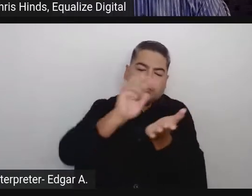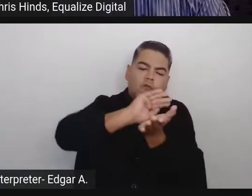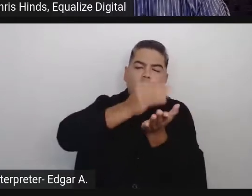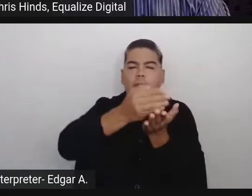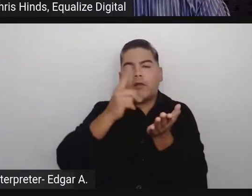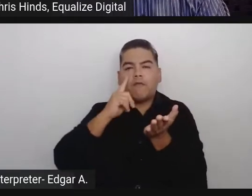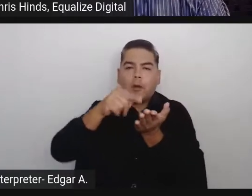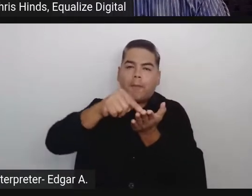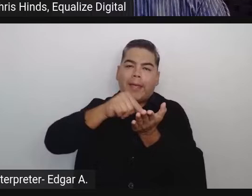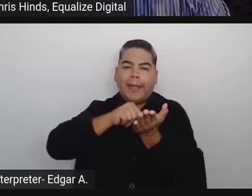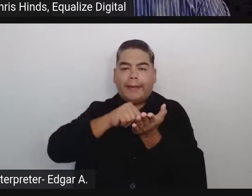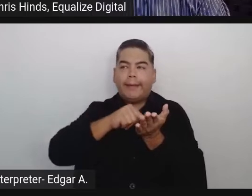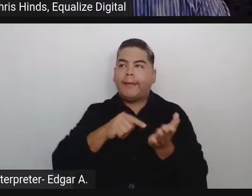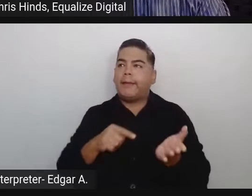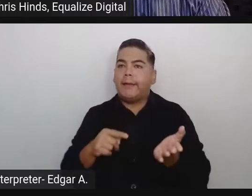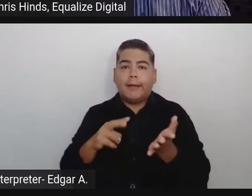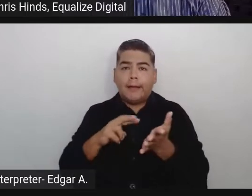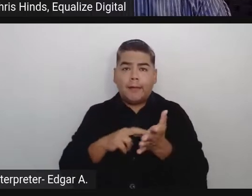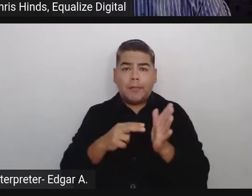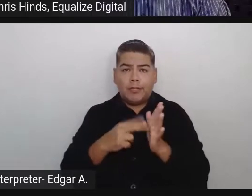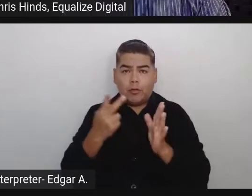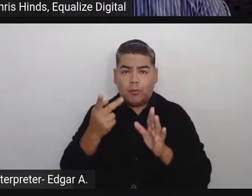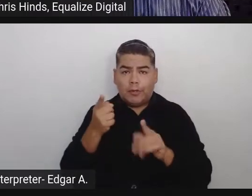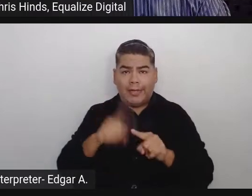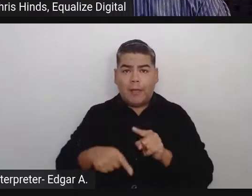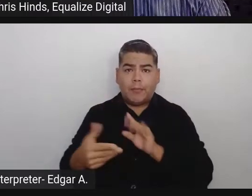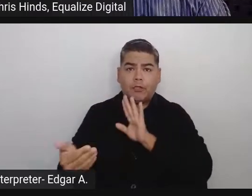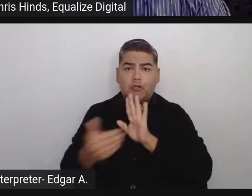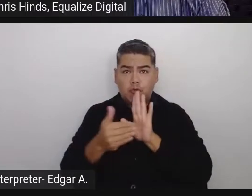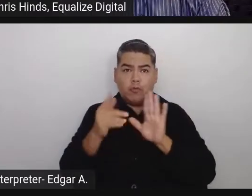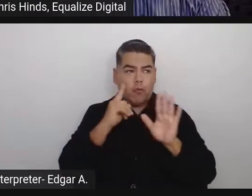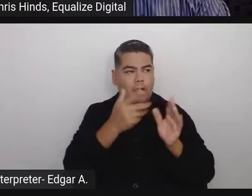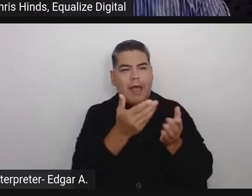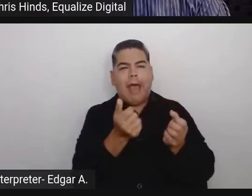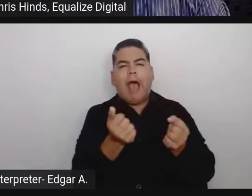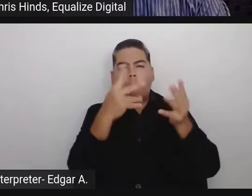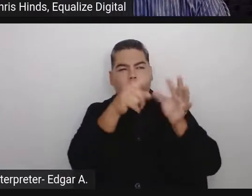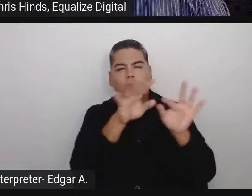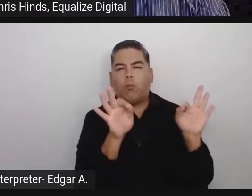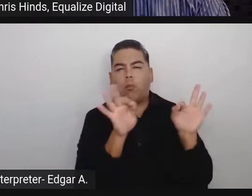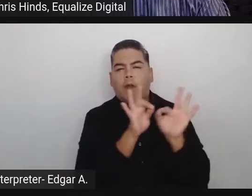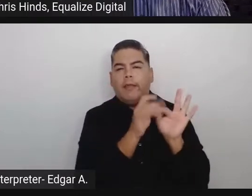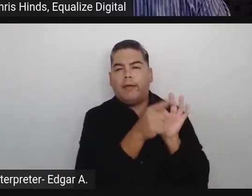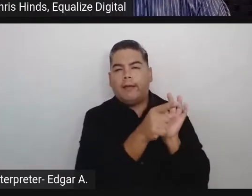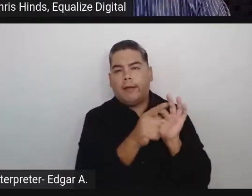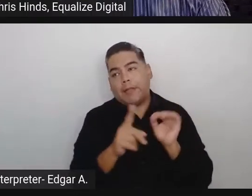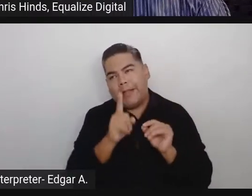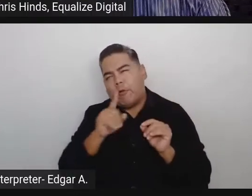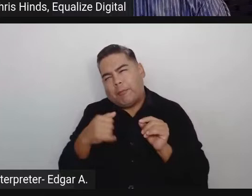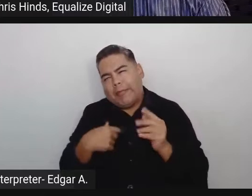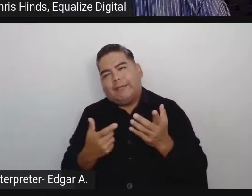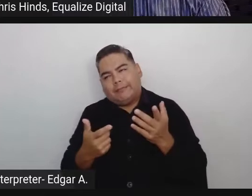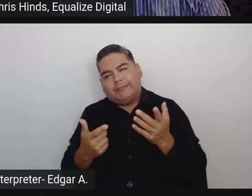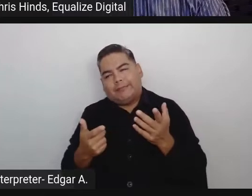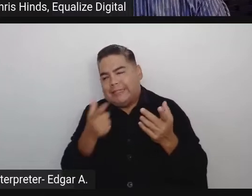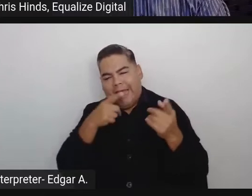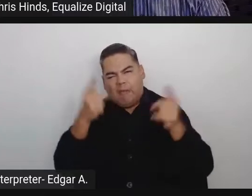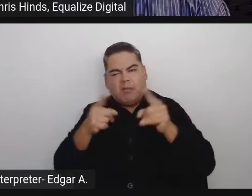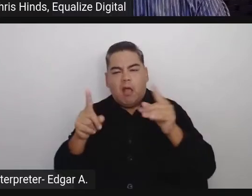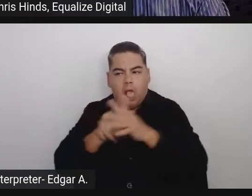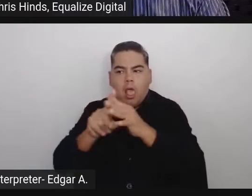a position where you could, be sued for more than the value of the project or anything like that. And obviously even that would be a very extreme